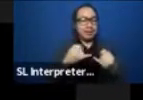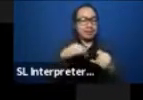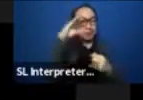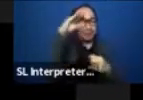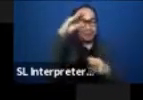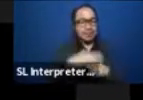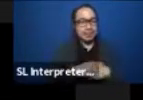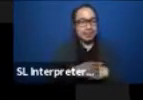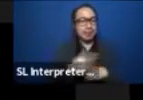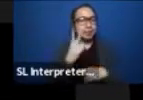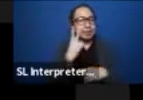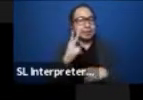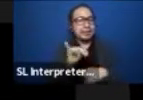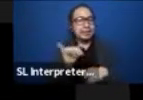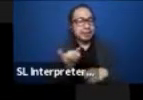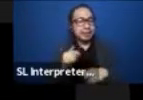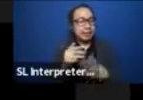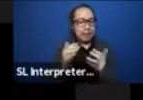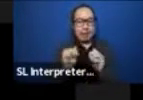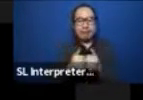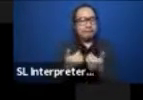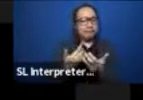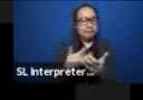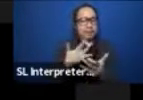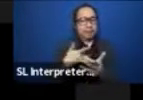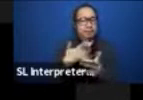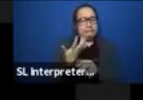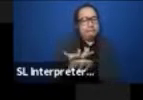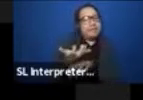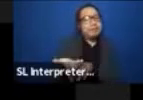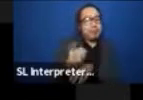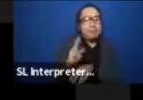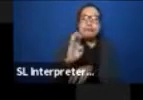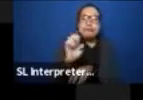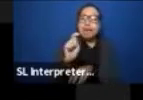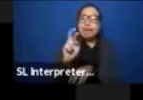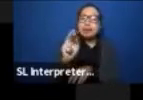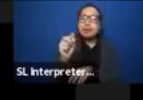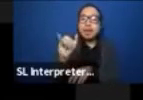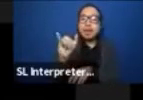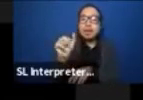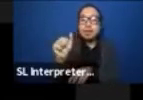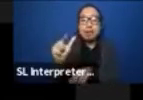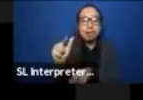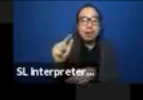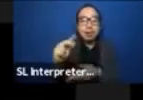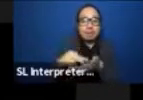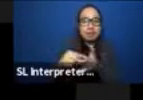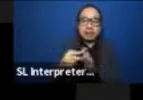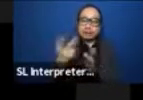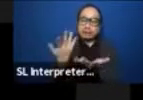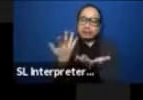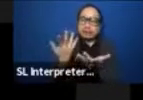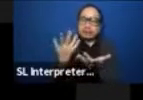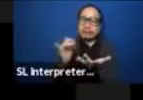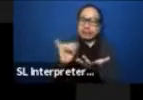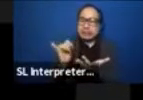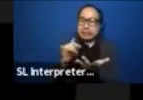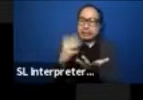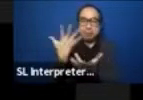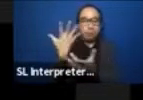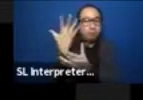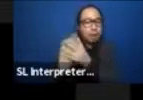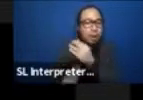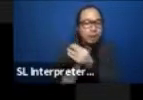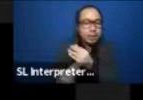feel the sense of betrayal, which when on further probing was found to be basically the absence or taking away